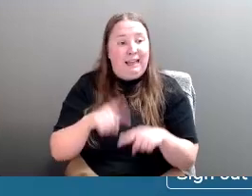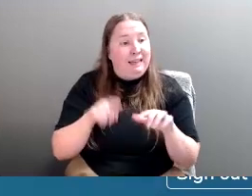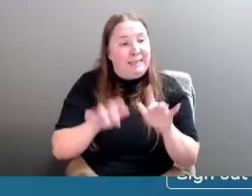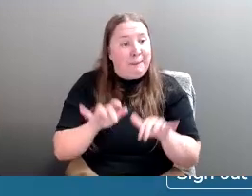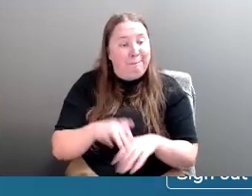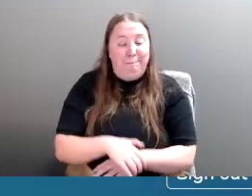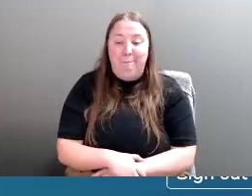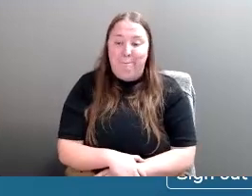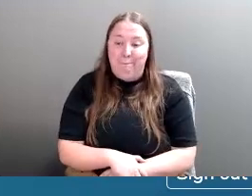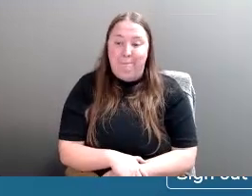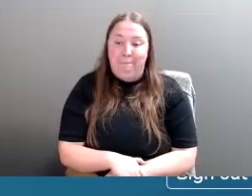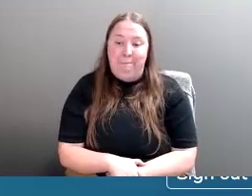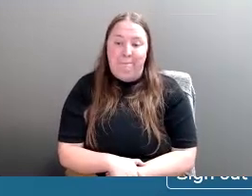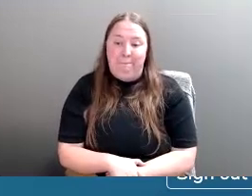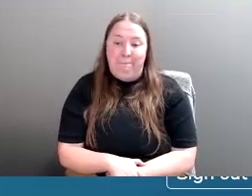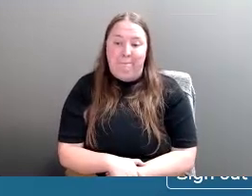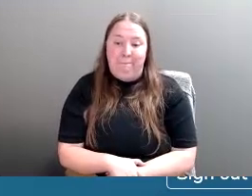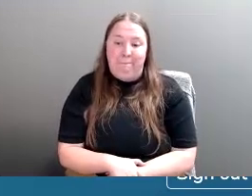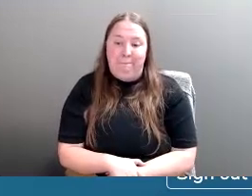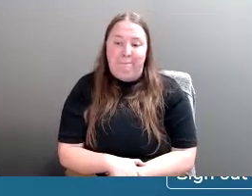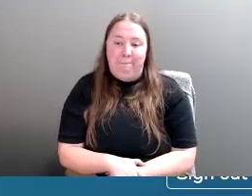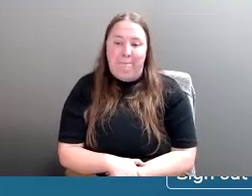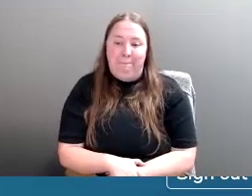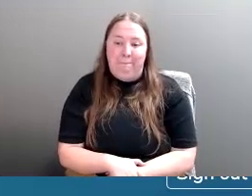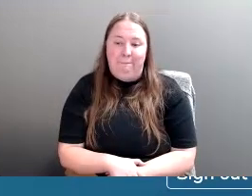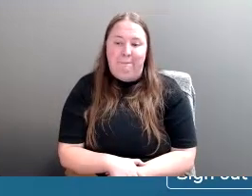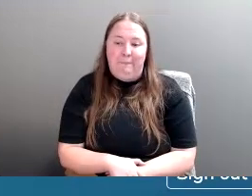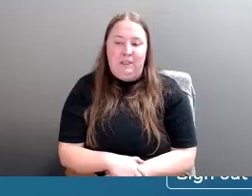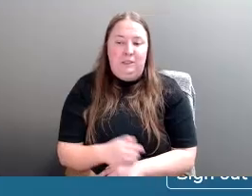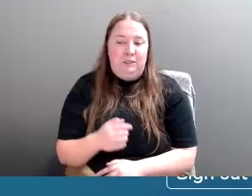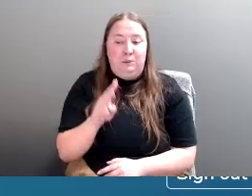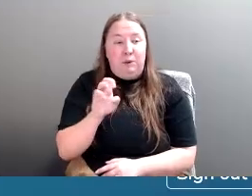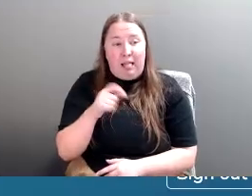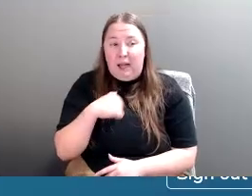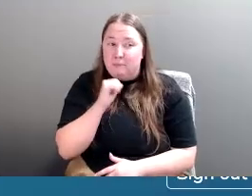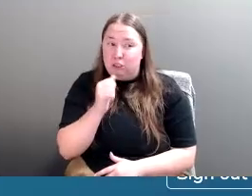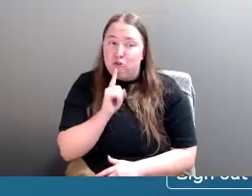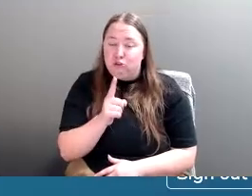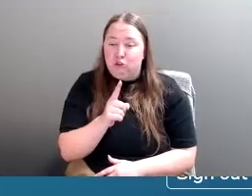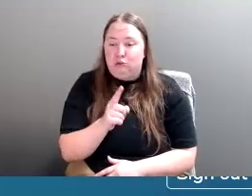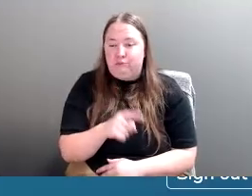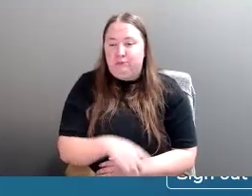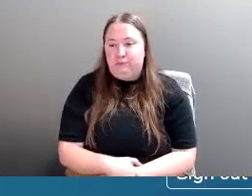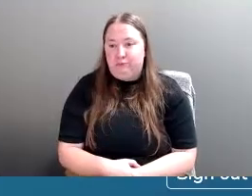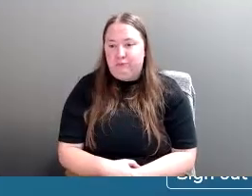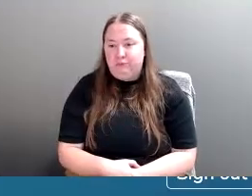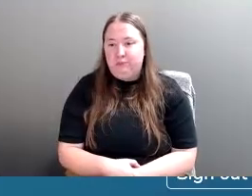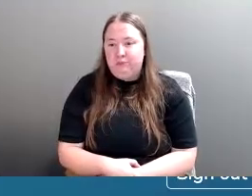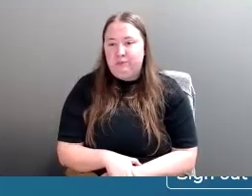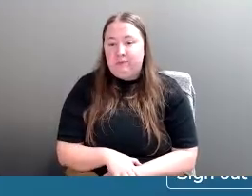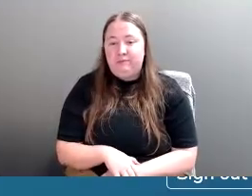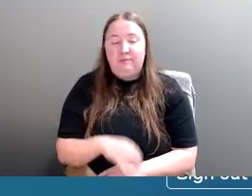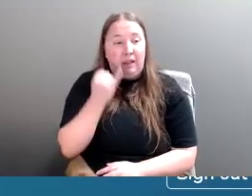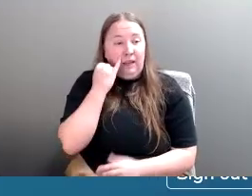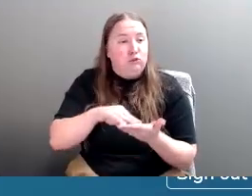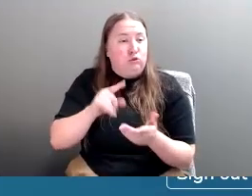type, and const, well, I'm not sure. Okay. So if the student